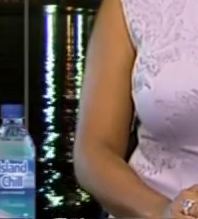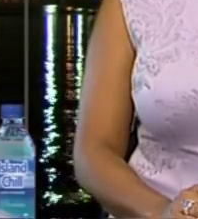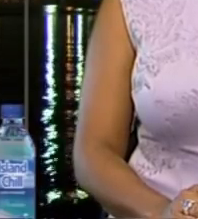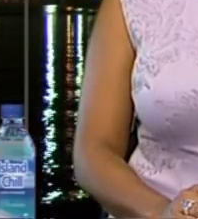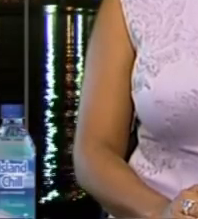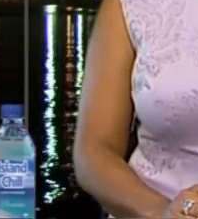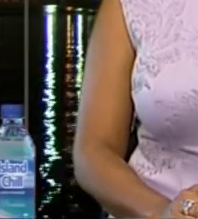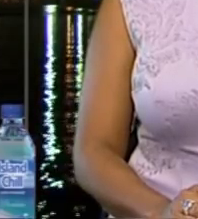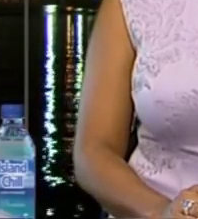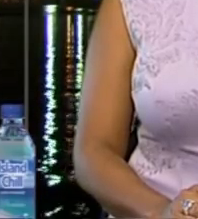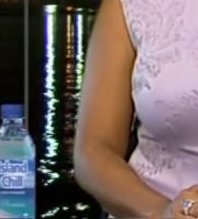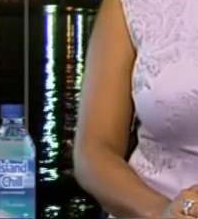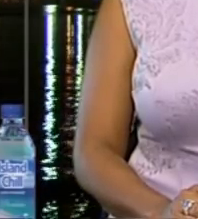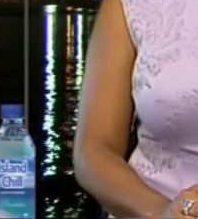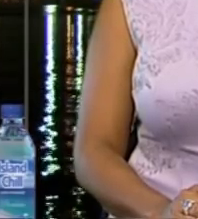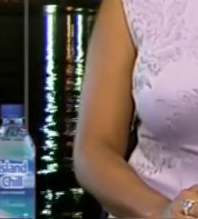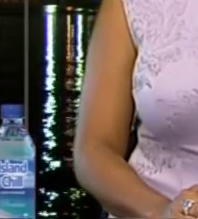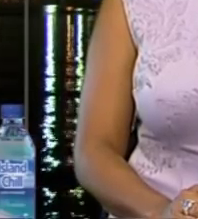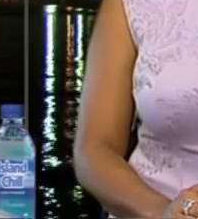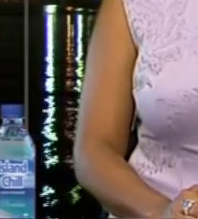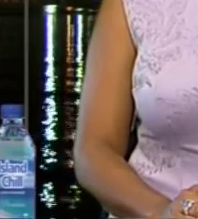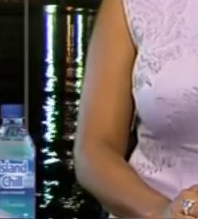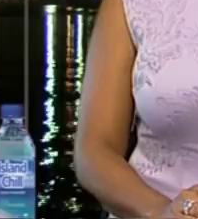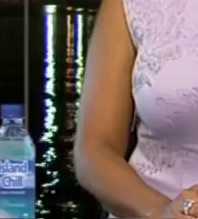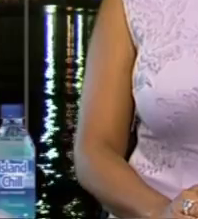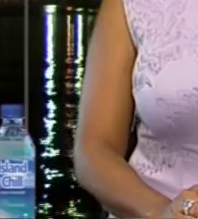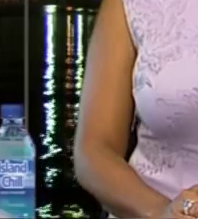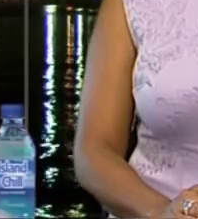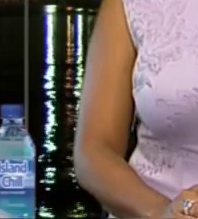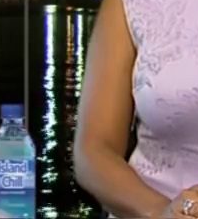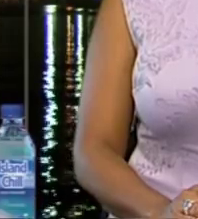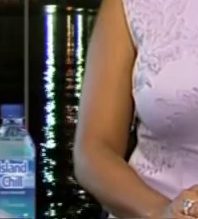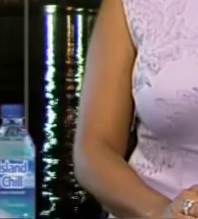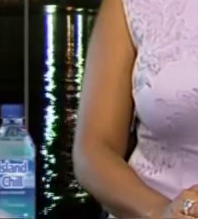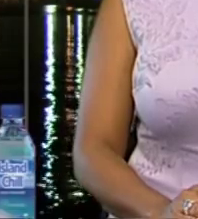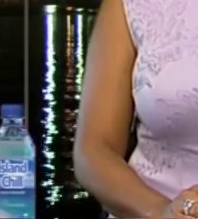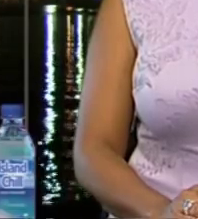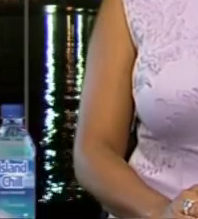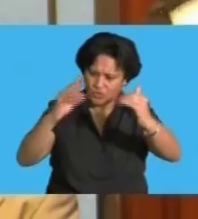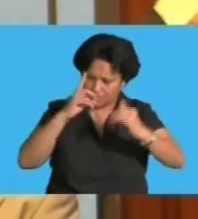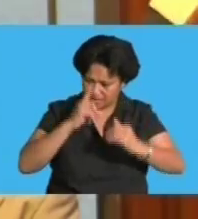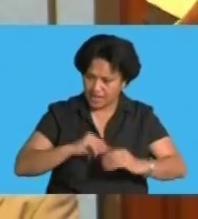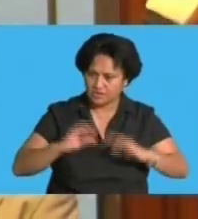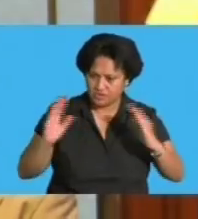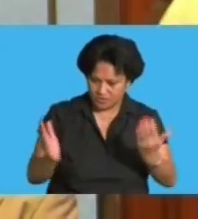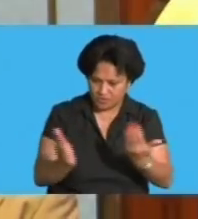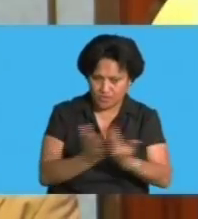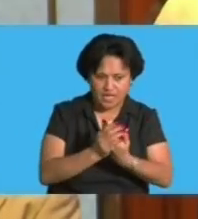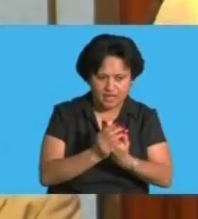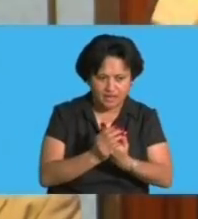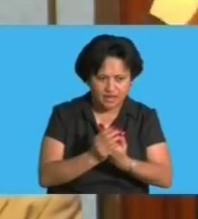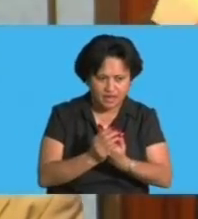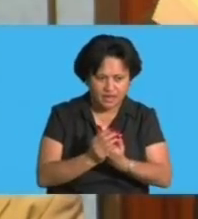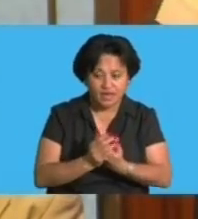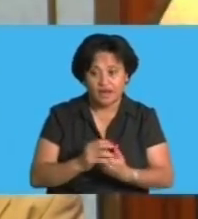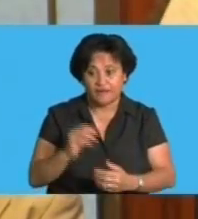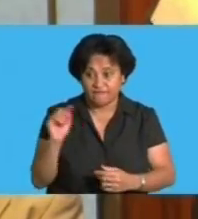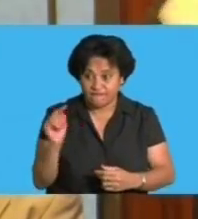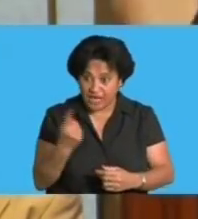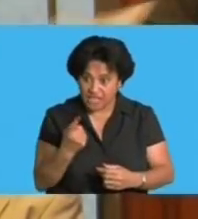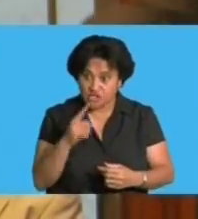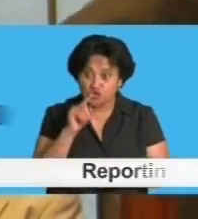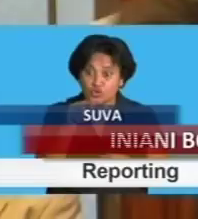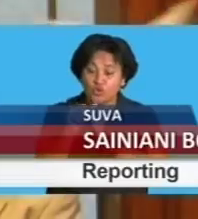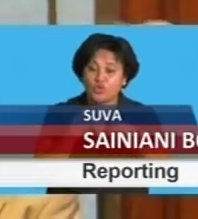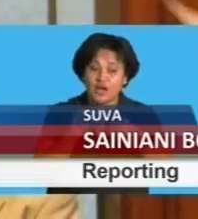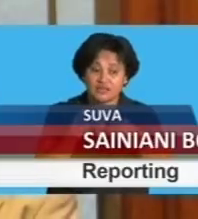by government leader in Parliament Inyese Ruratu. Sainiani Boyle reports. By firstly you answering the